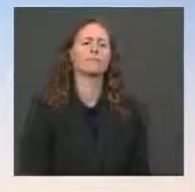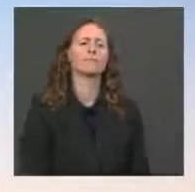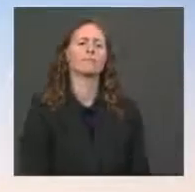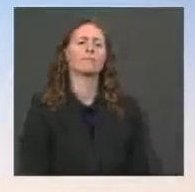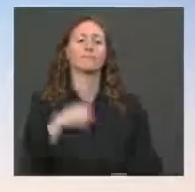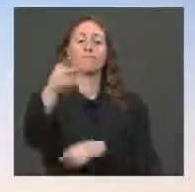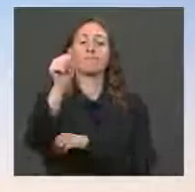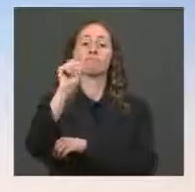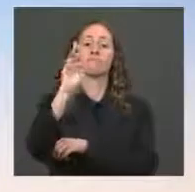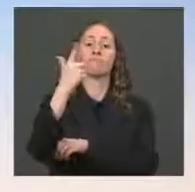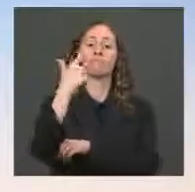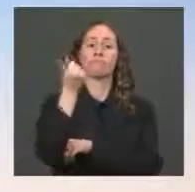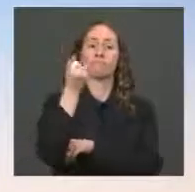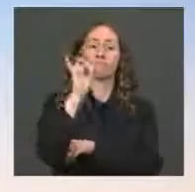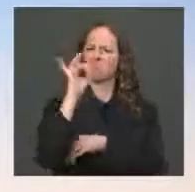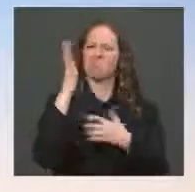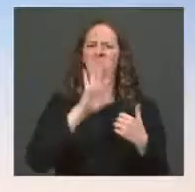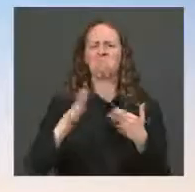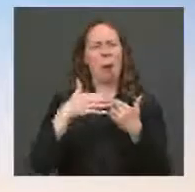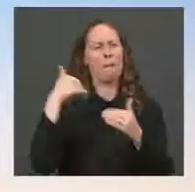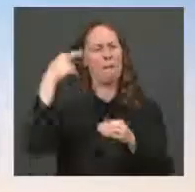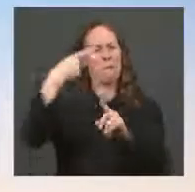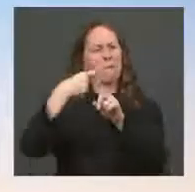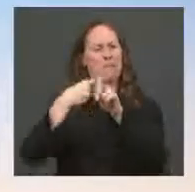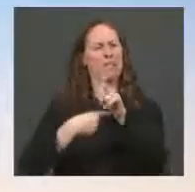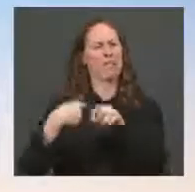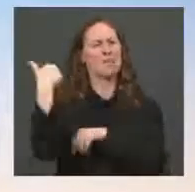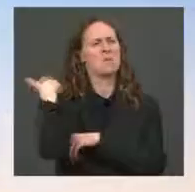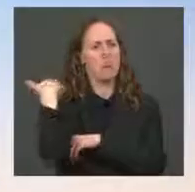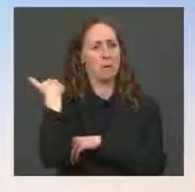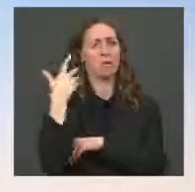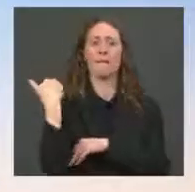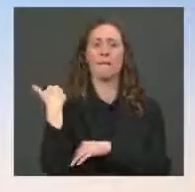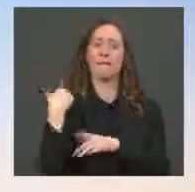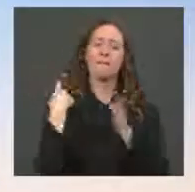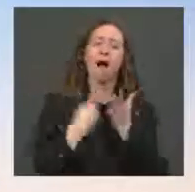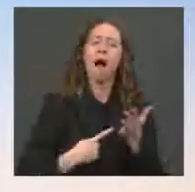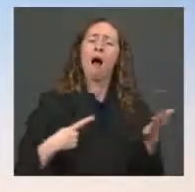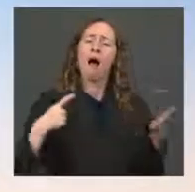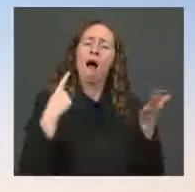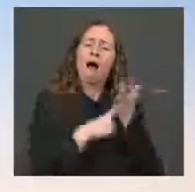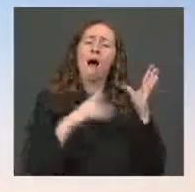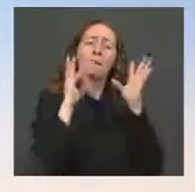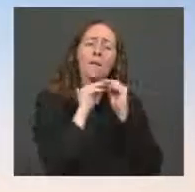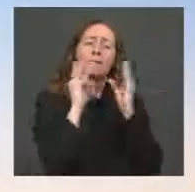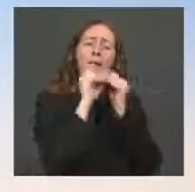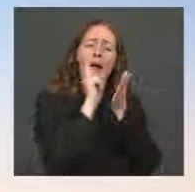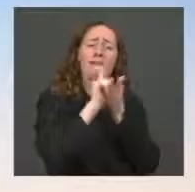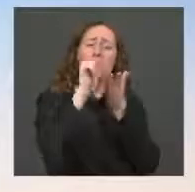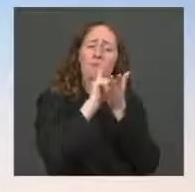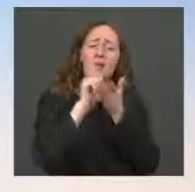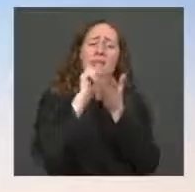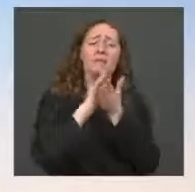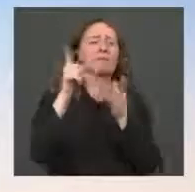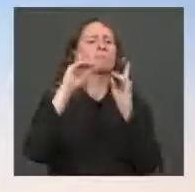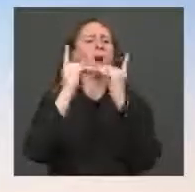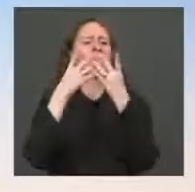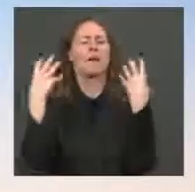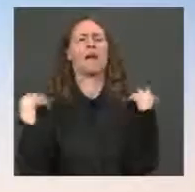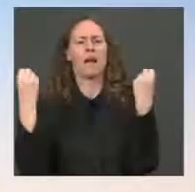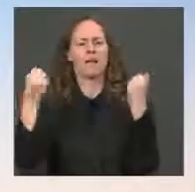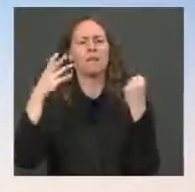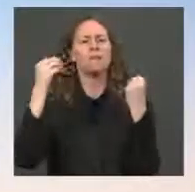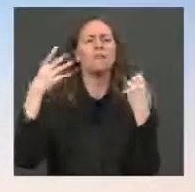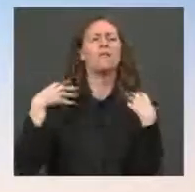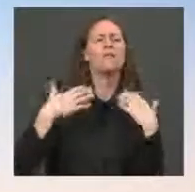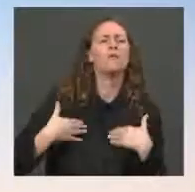almost a month ago, after weeks of discussion, eight of the Department of Health and Human Services top doctors released a statement saying they had determined boosters